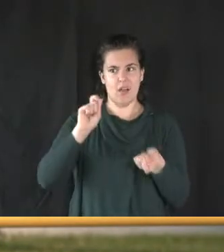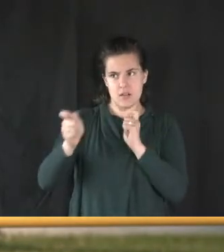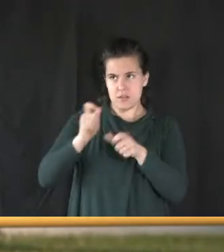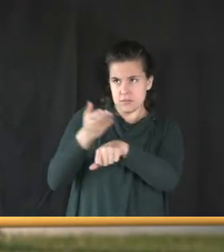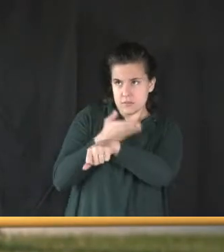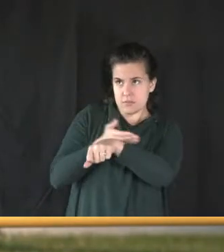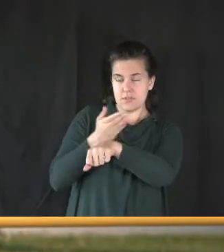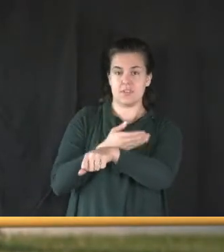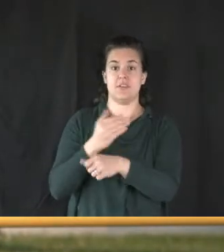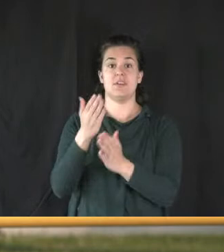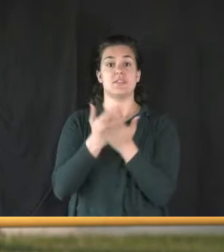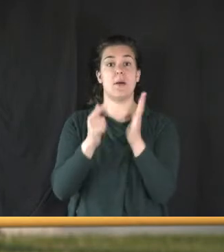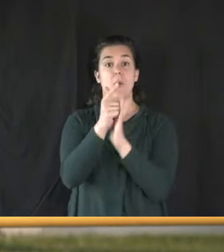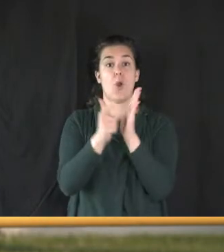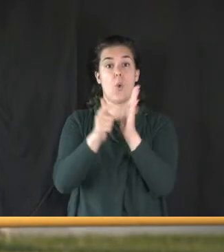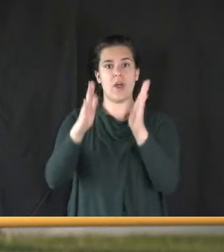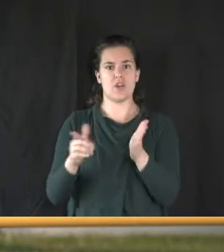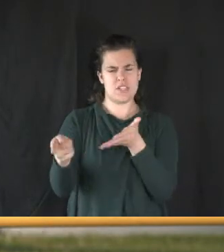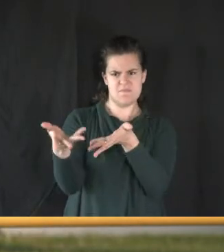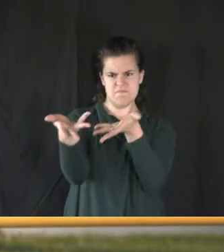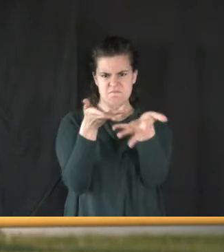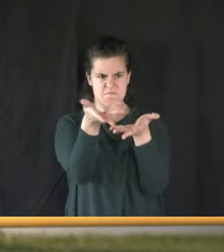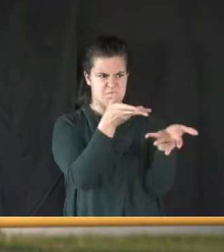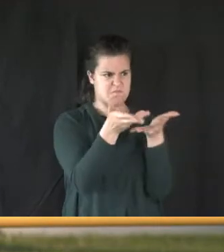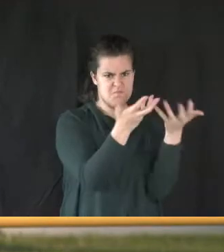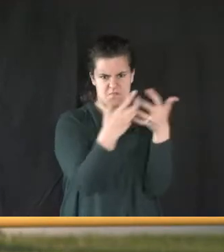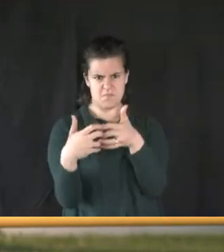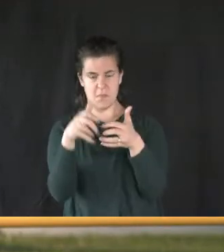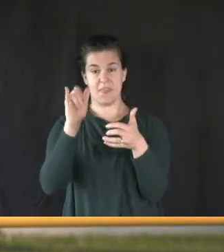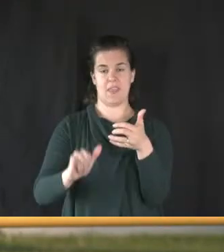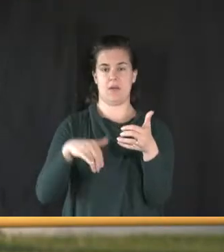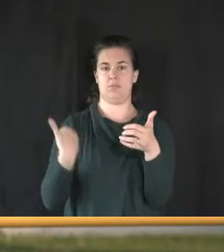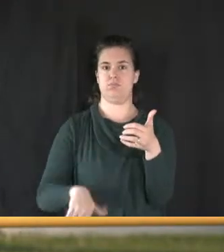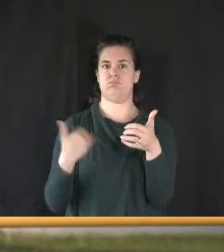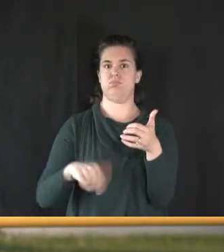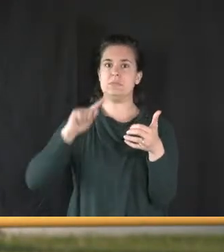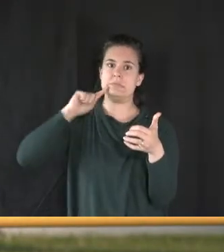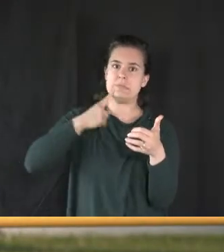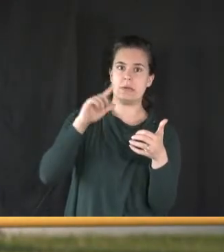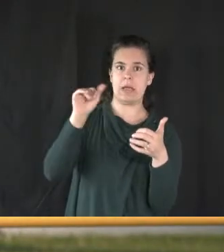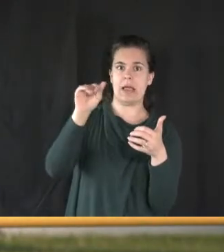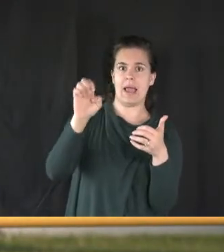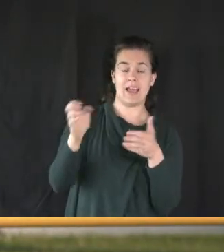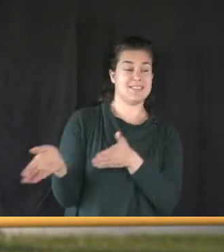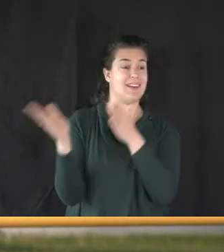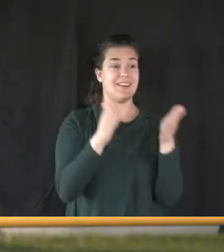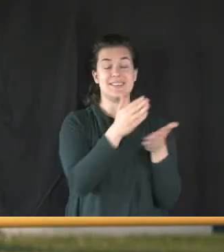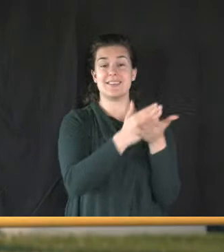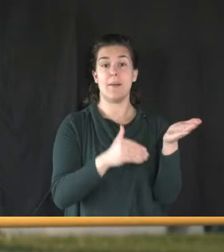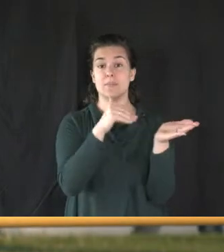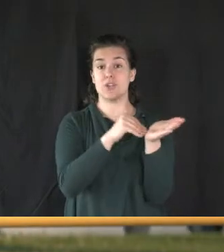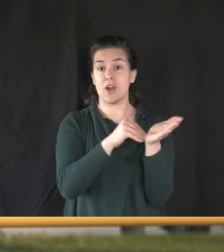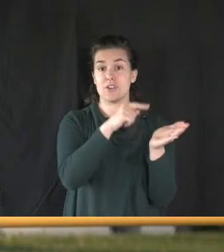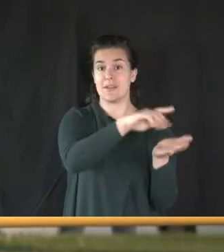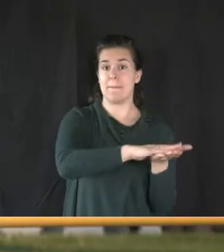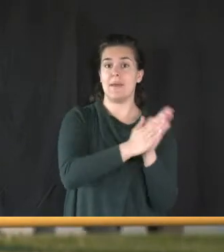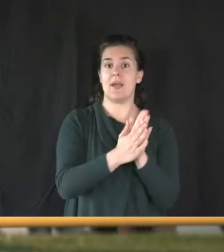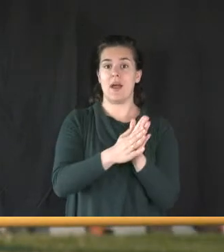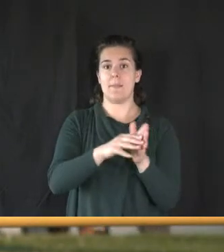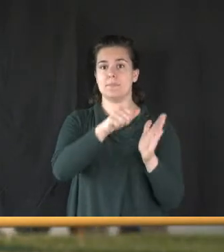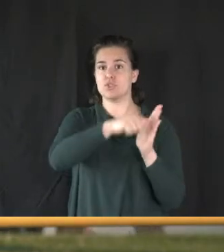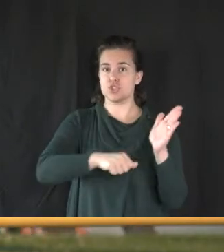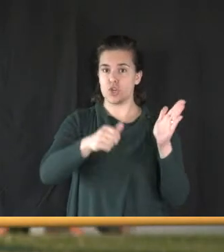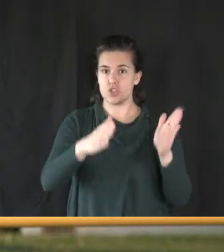litigated landmark cases, and doctors who are saving lives as neuro and cardiac